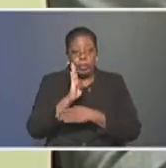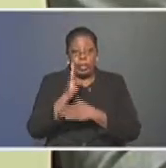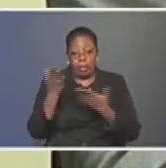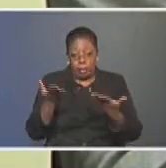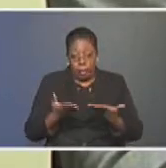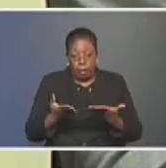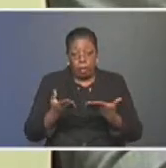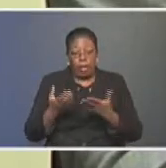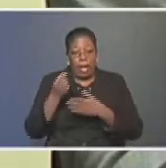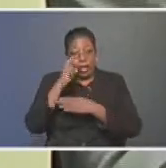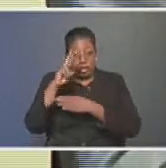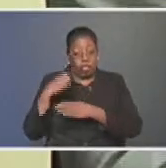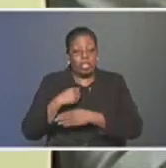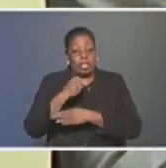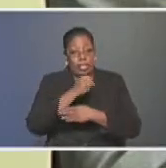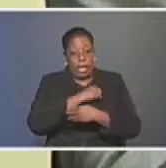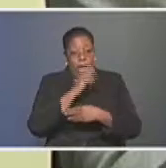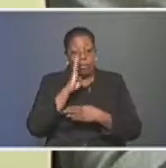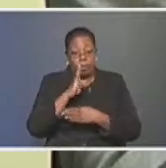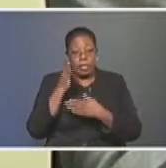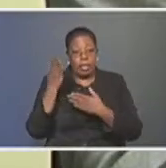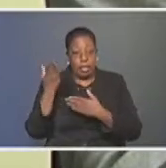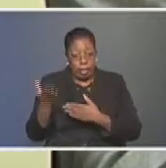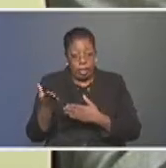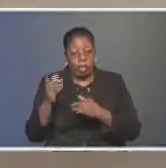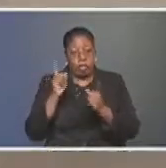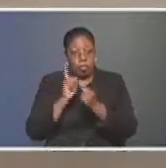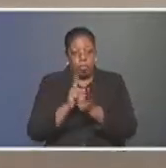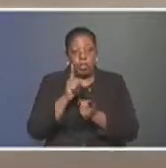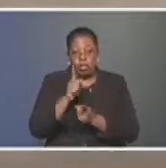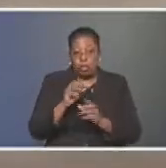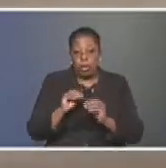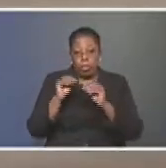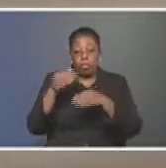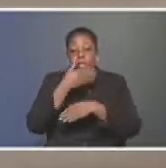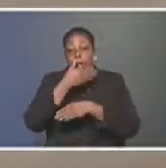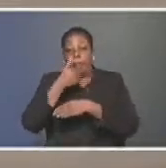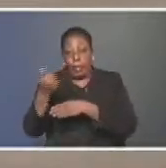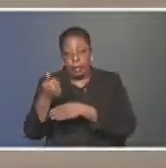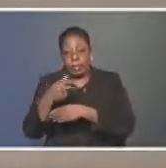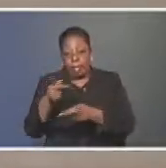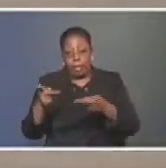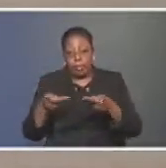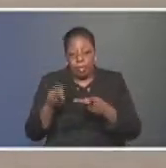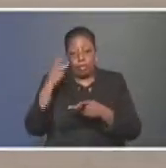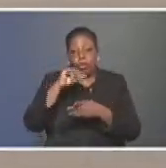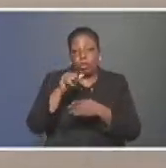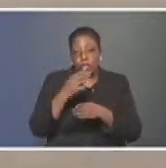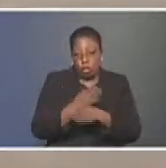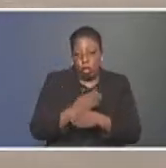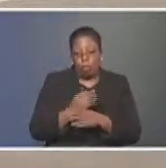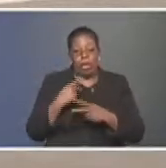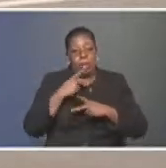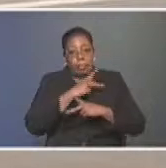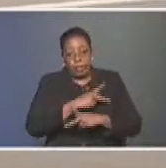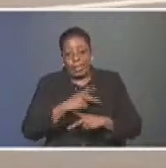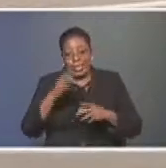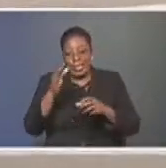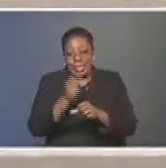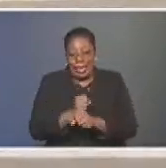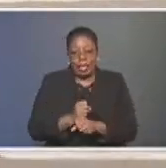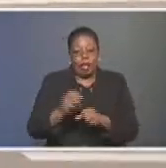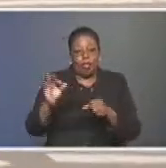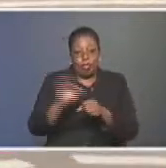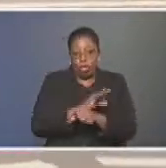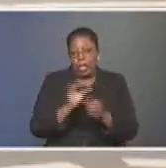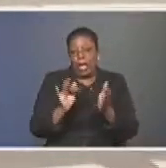staff of Sandals will be here to meet you and make sure that we put you in the best possible position for employment. Please take full advantage